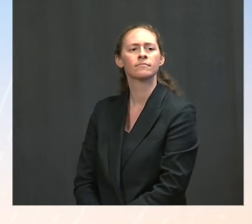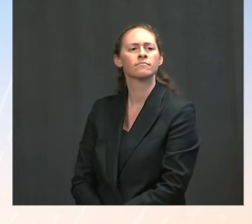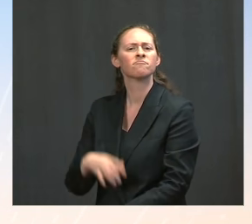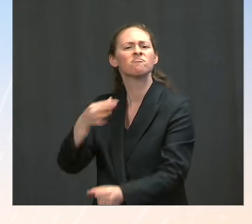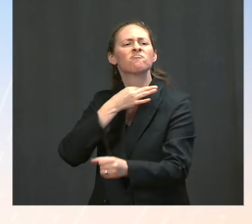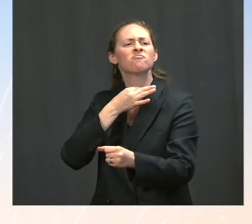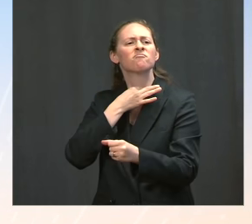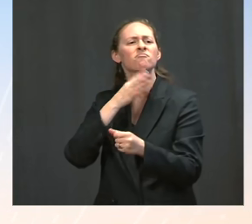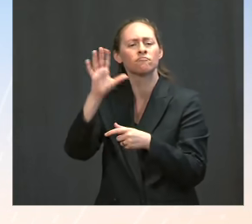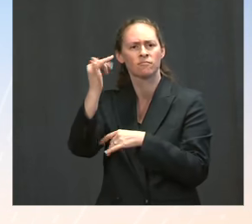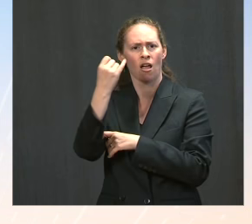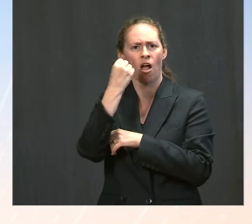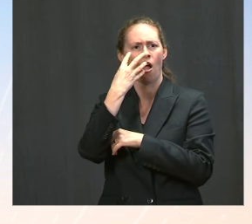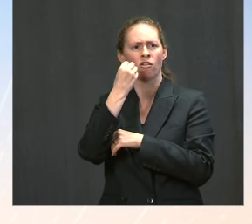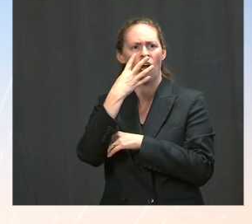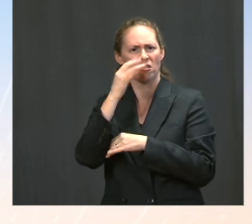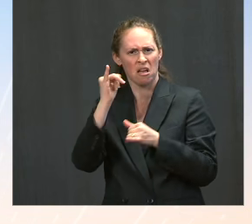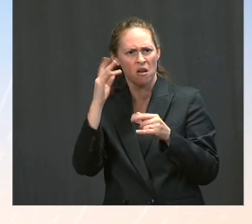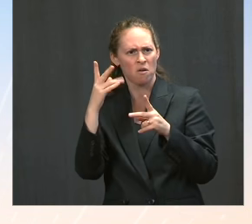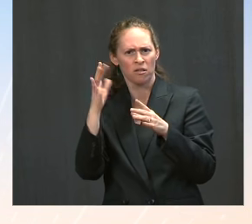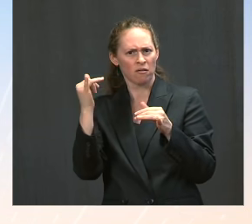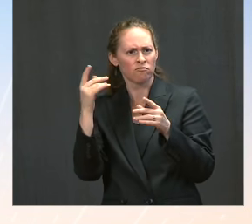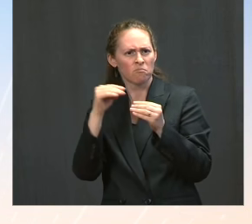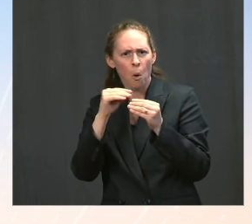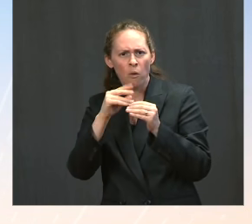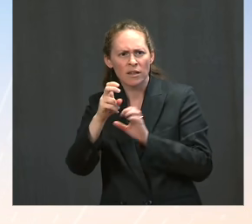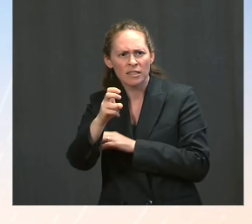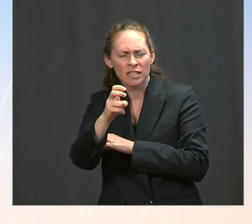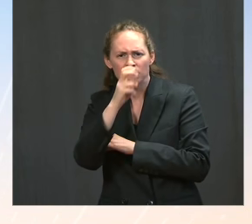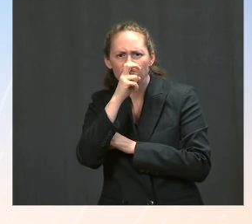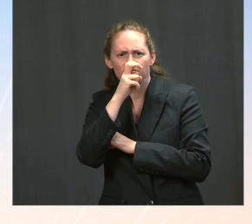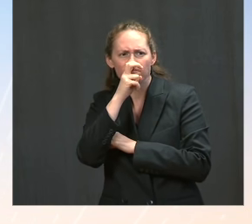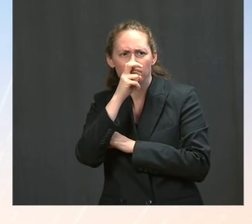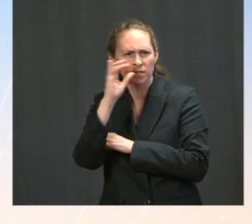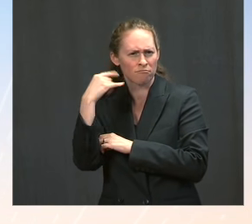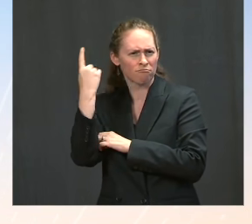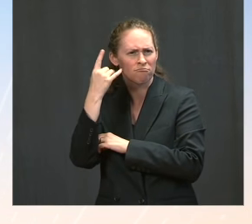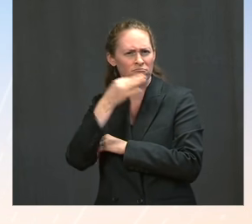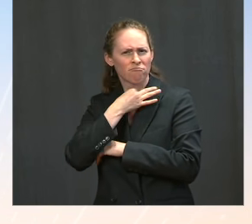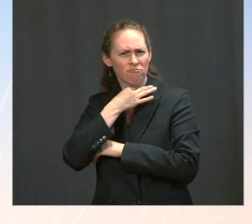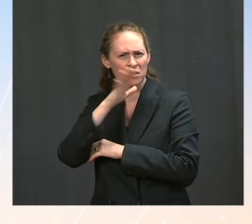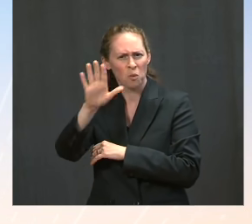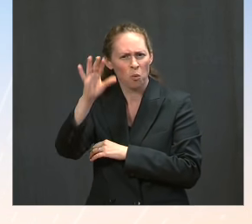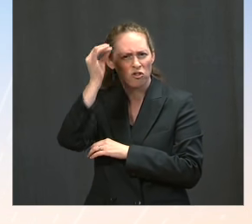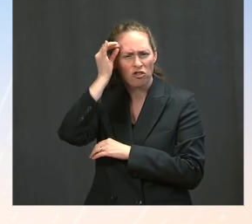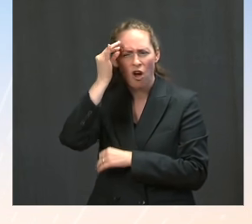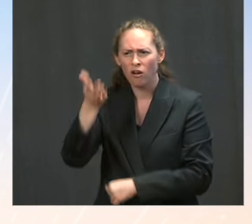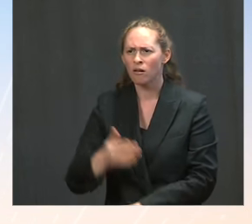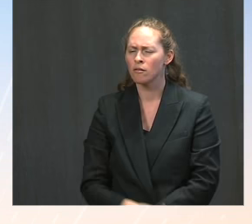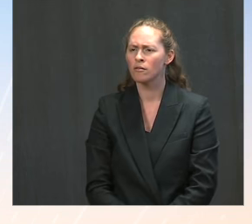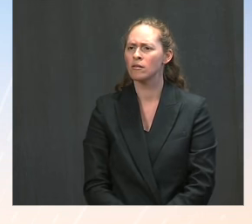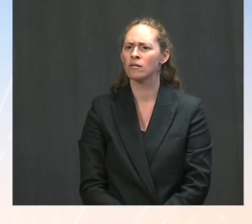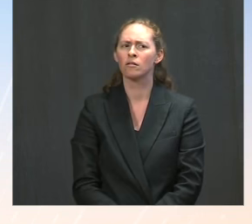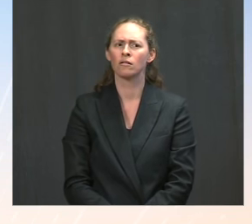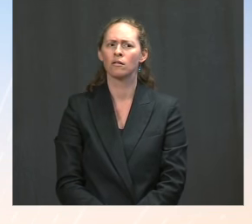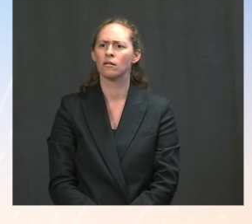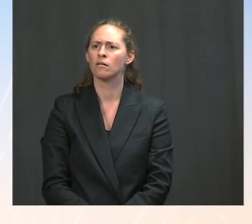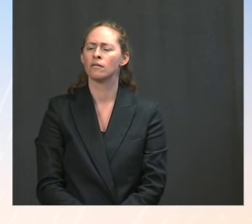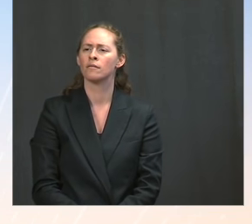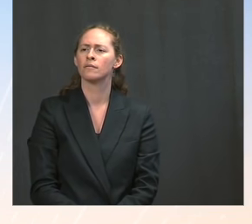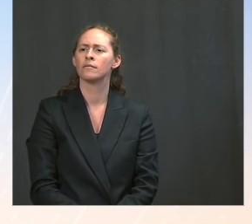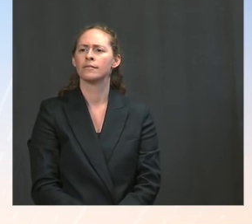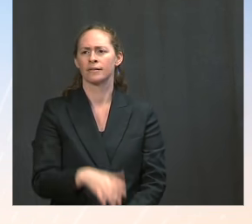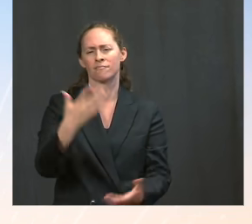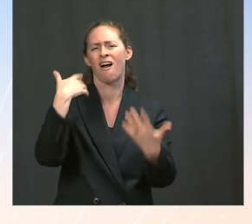children's book authors. Any thoughts on that? I think we have expressed many times before, unfortunately, because there has